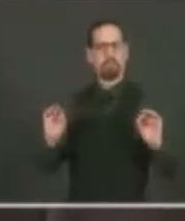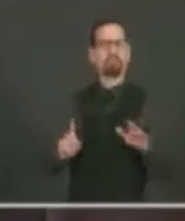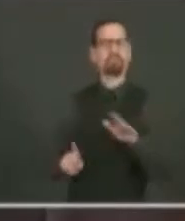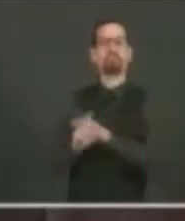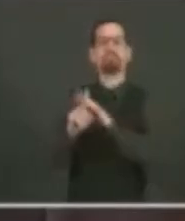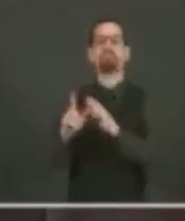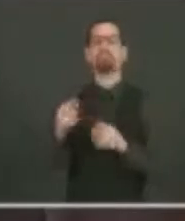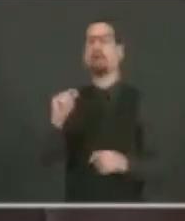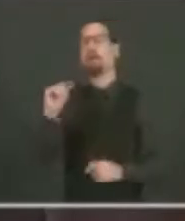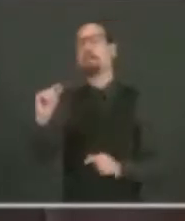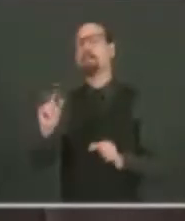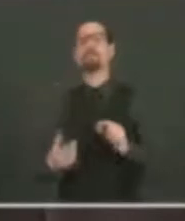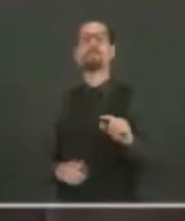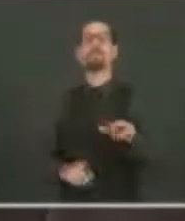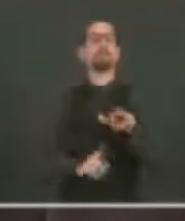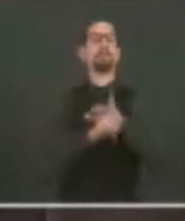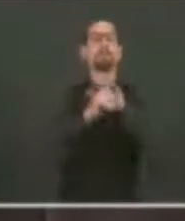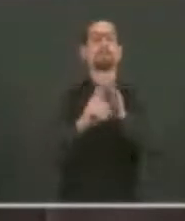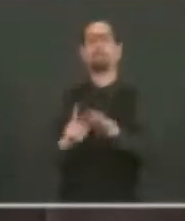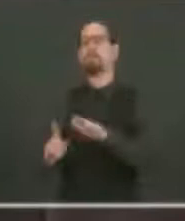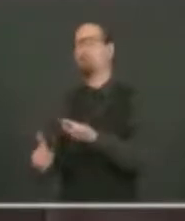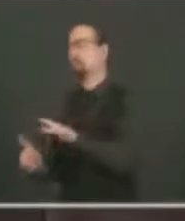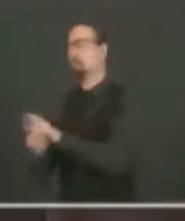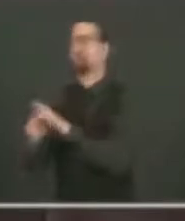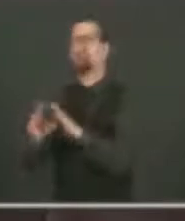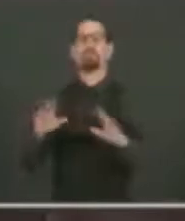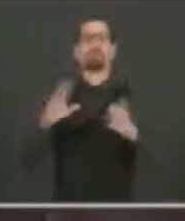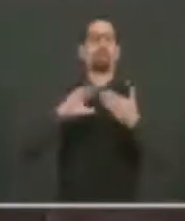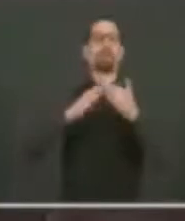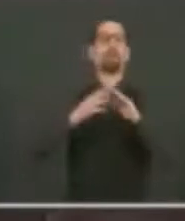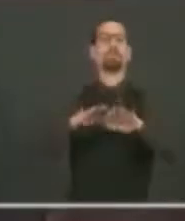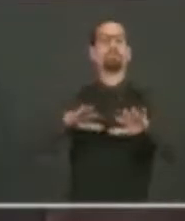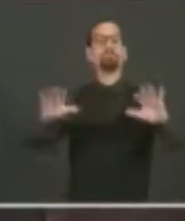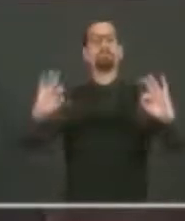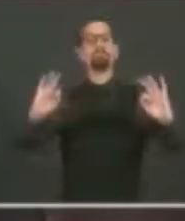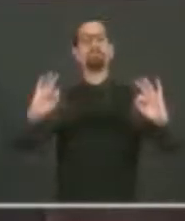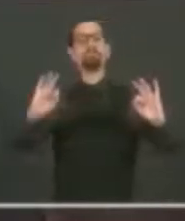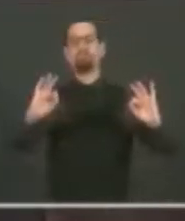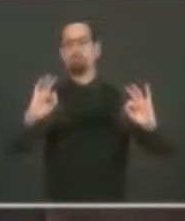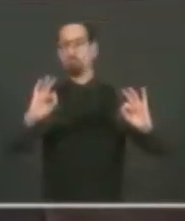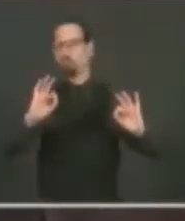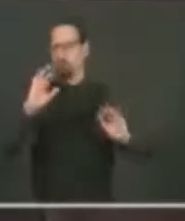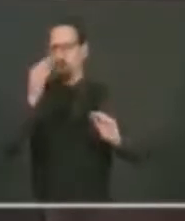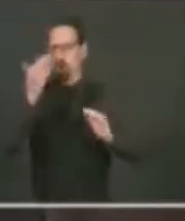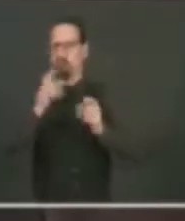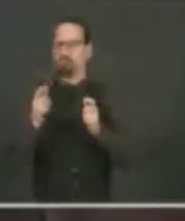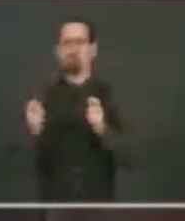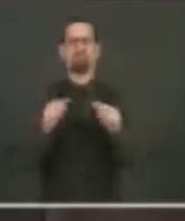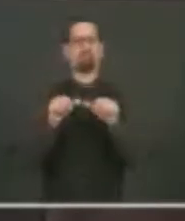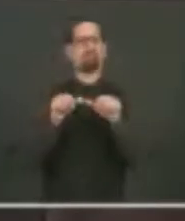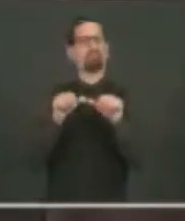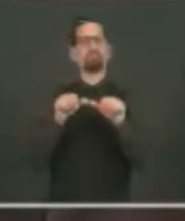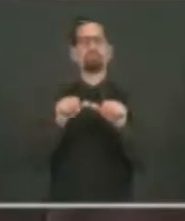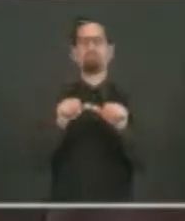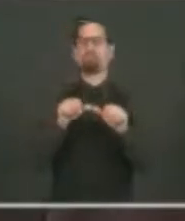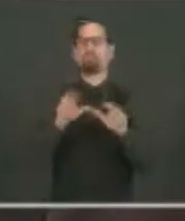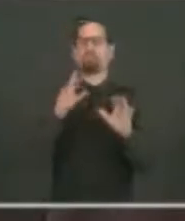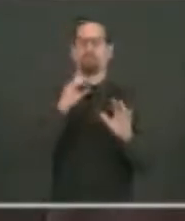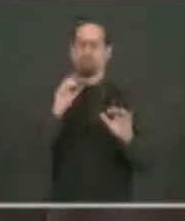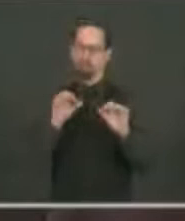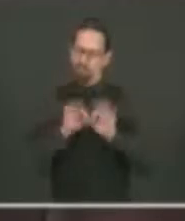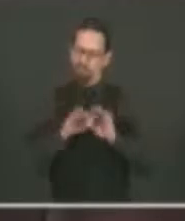throughout the communities, all of which reinforces the importance of everyone continuing to